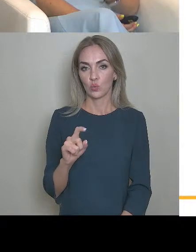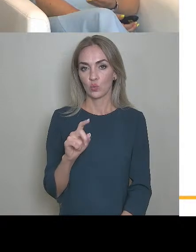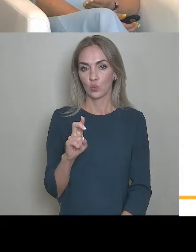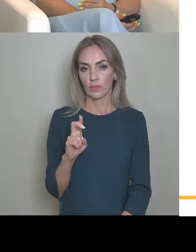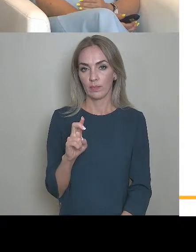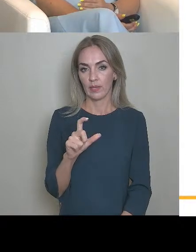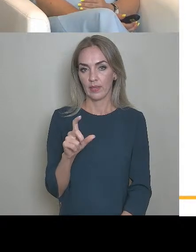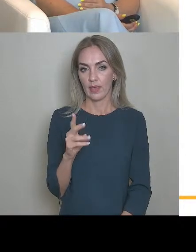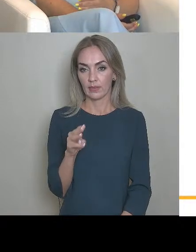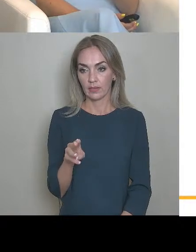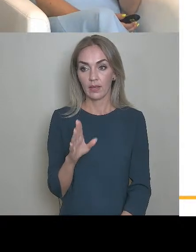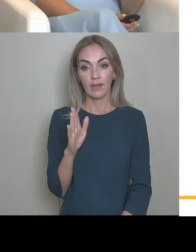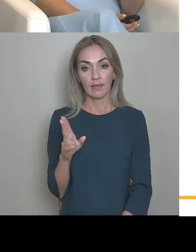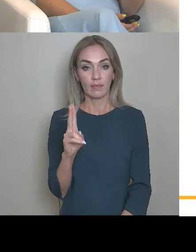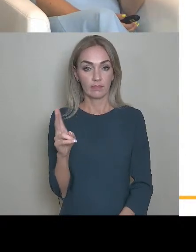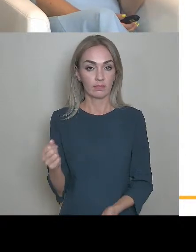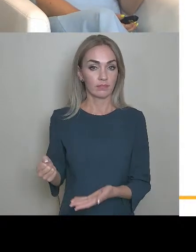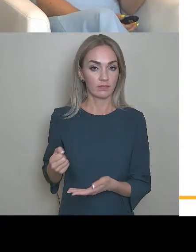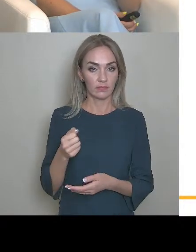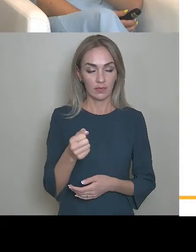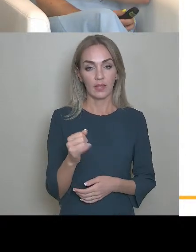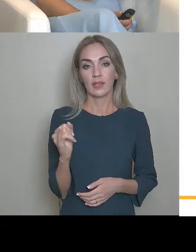there are